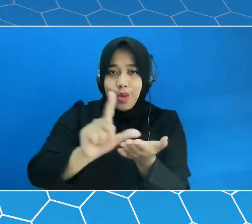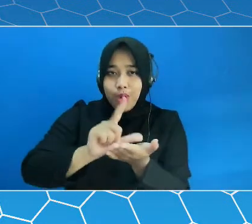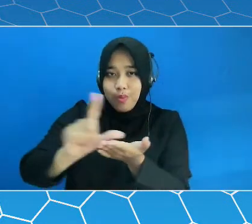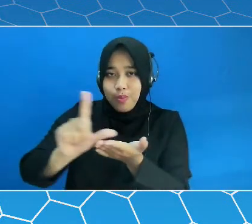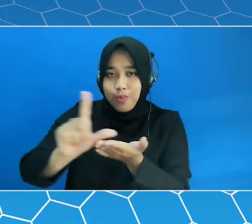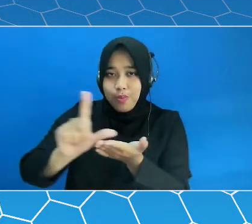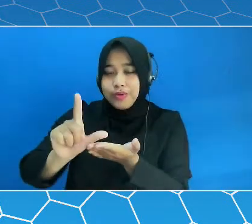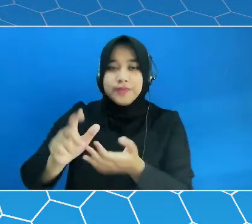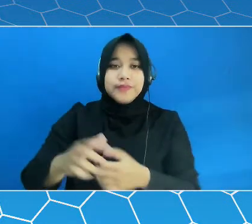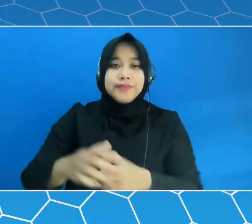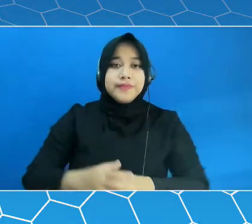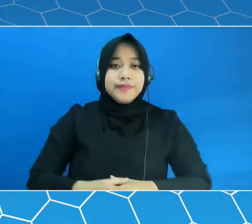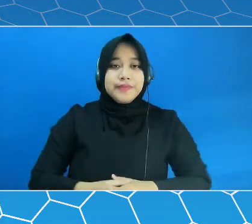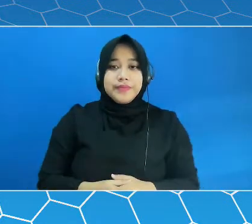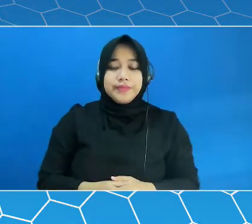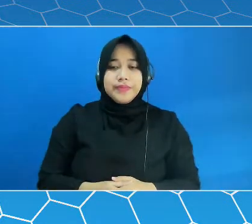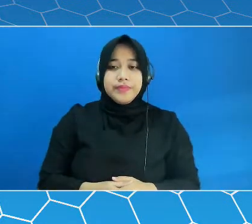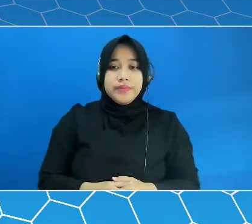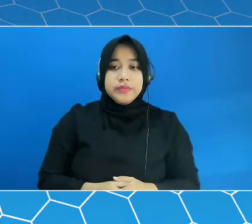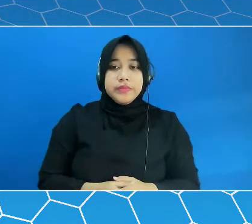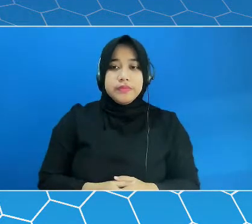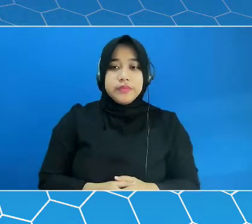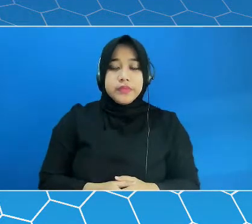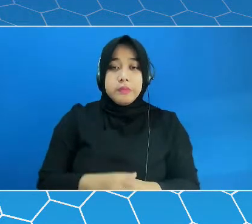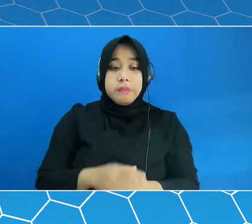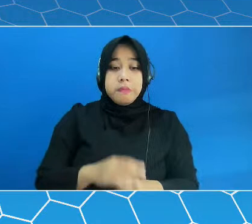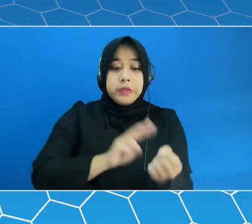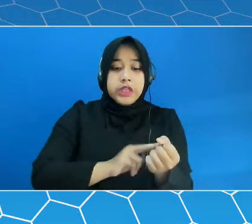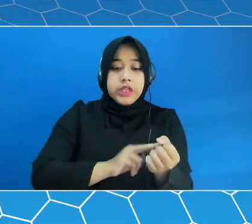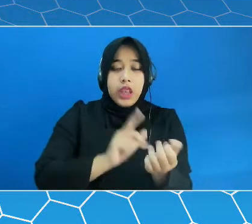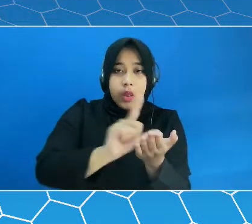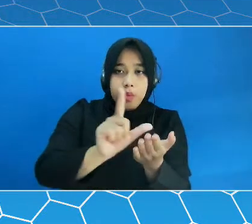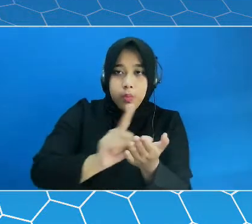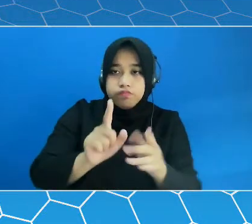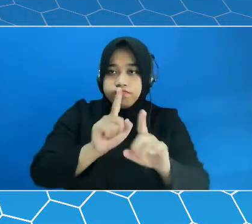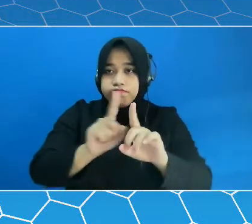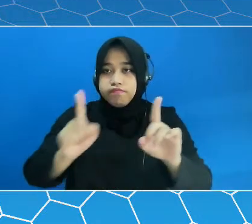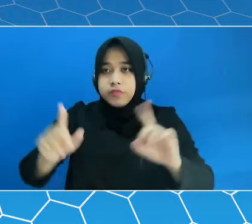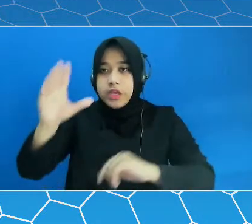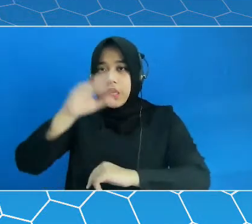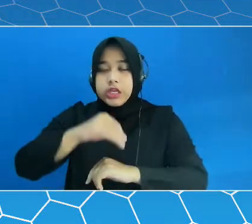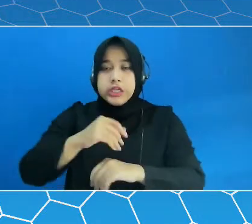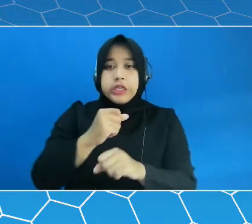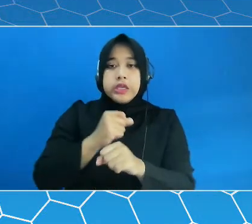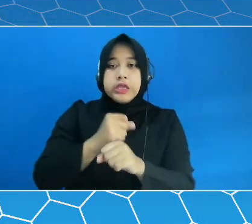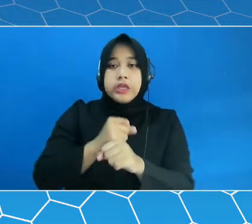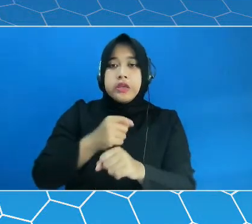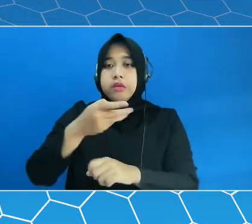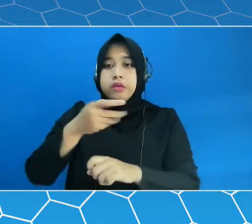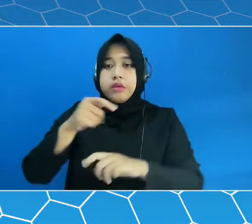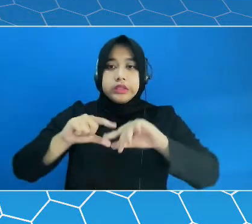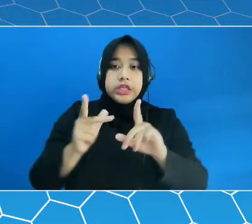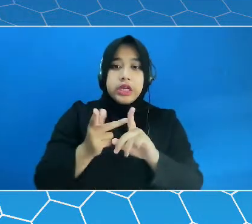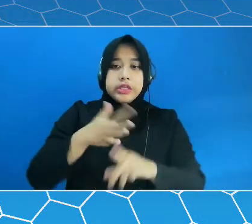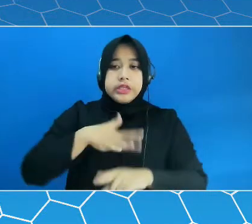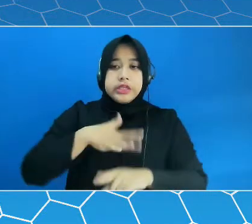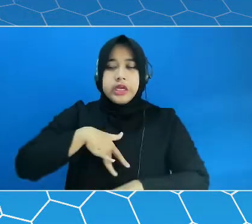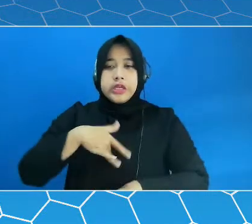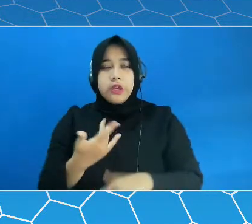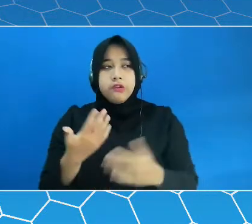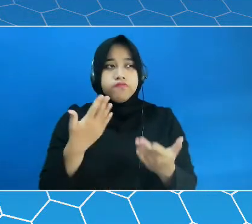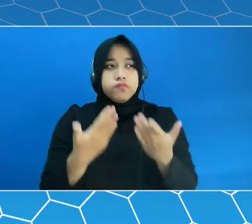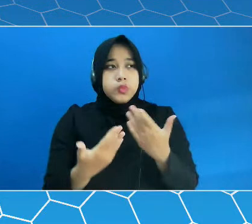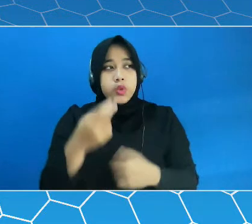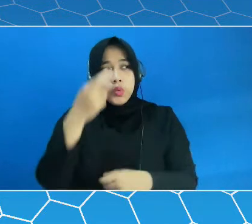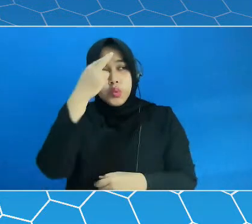each day which symptoms they were experiencing. And it was for this particular study, they